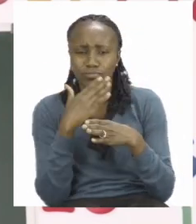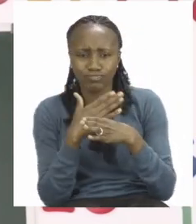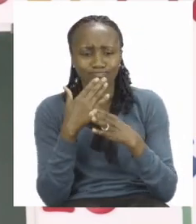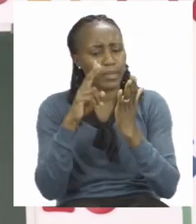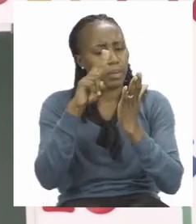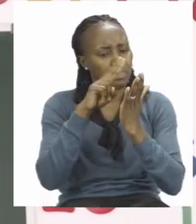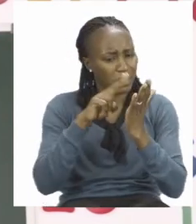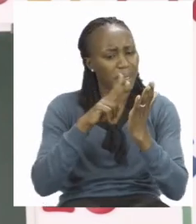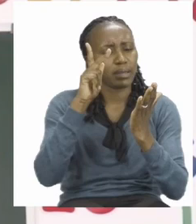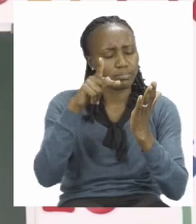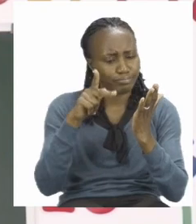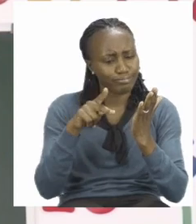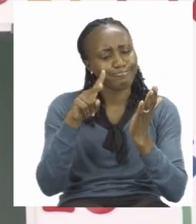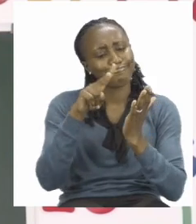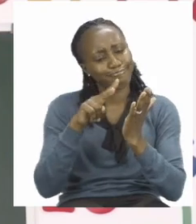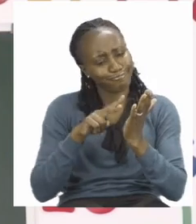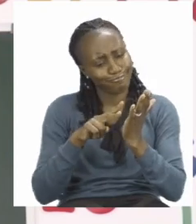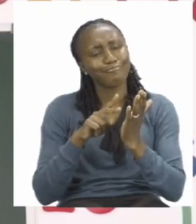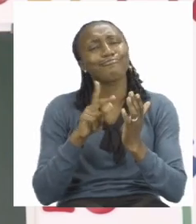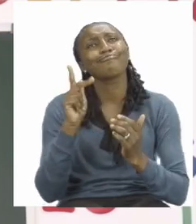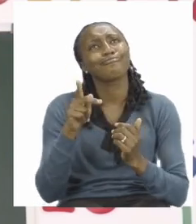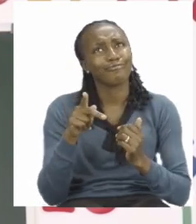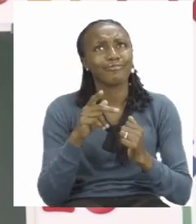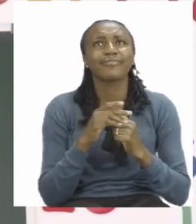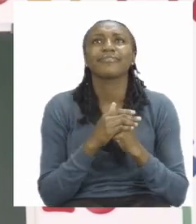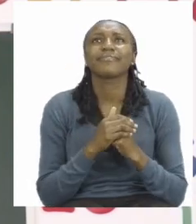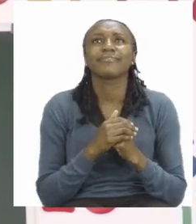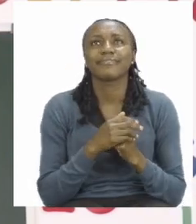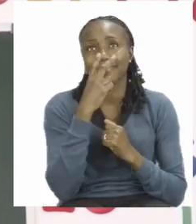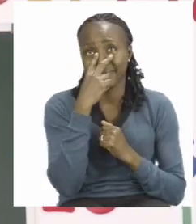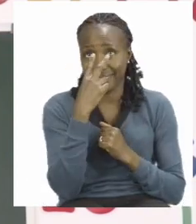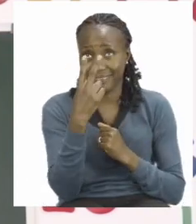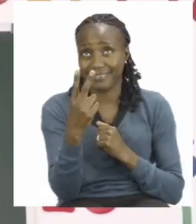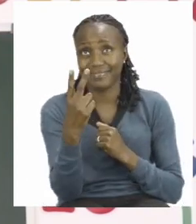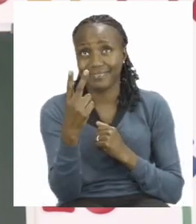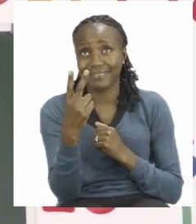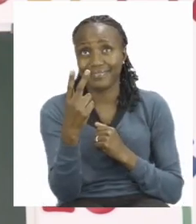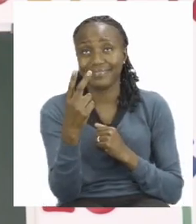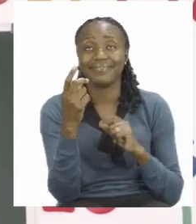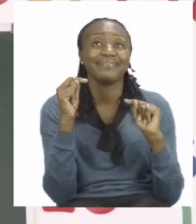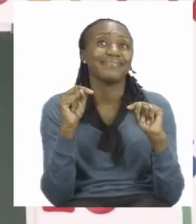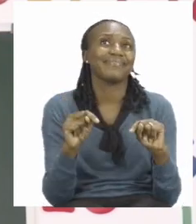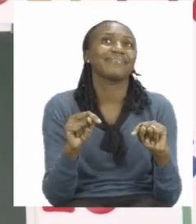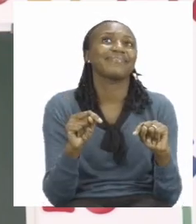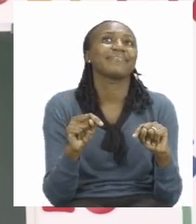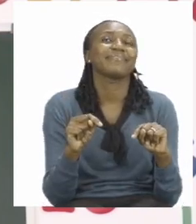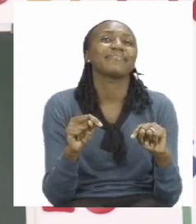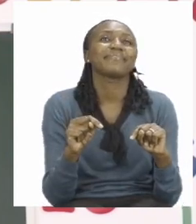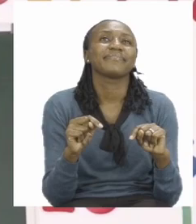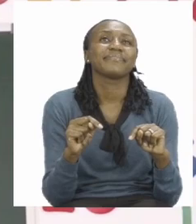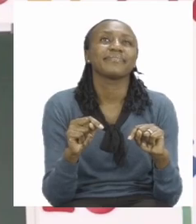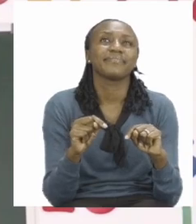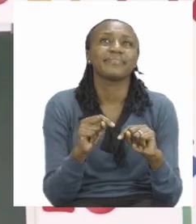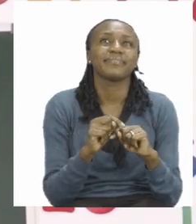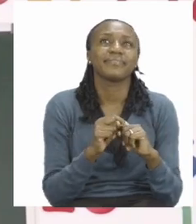what you wrote out loud. I'll see you when you're done with both pages after the advert break.